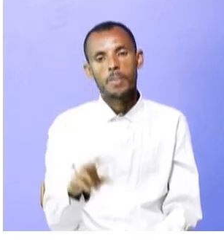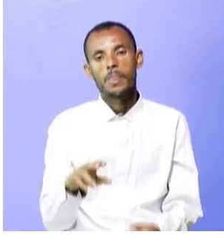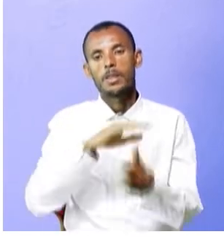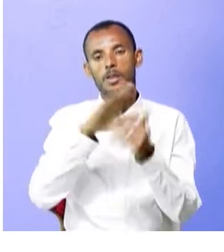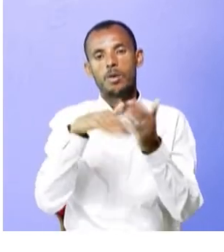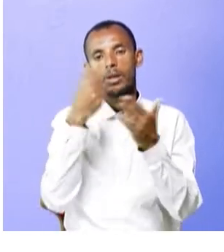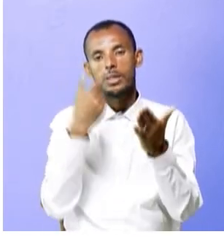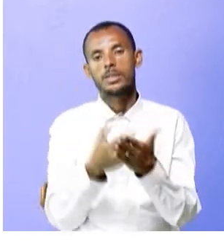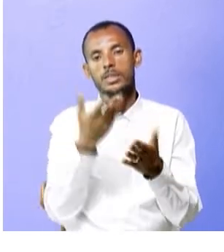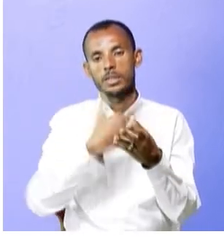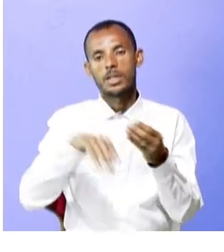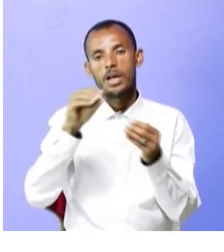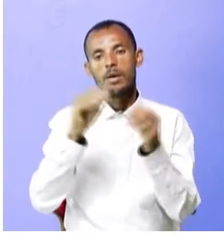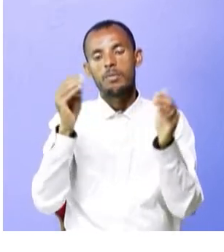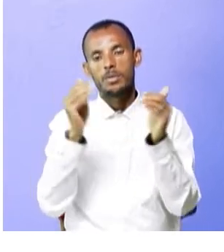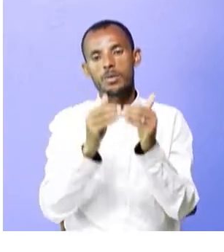whole this sum becomes